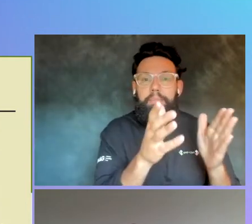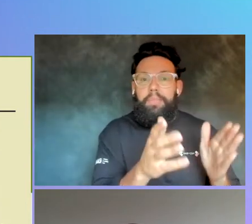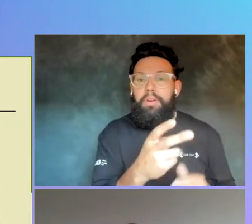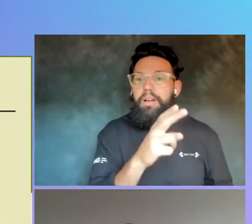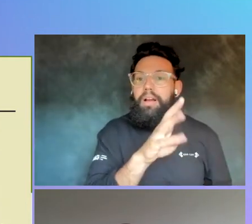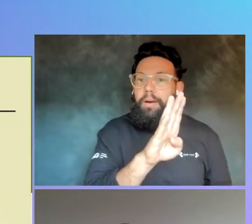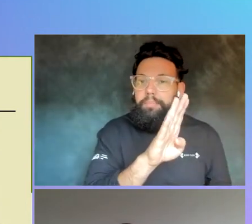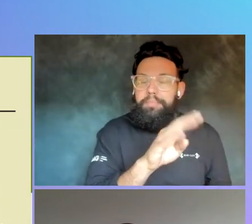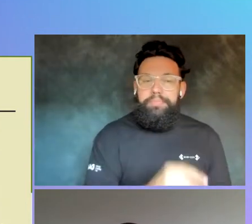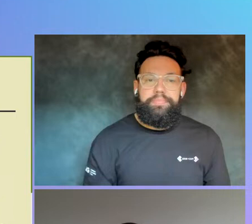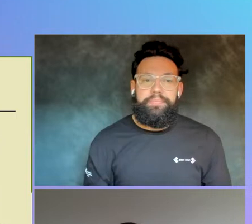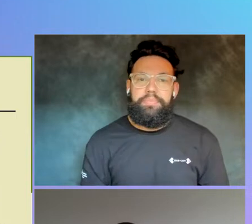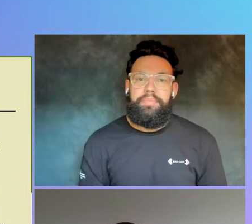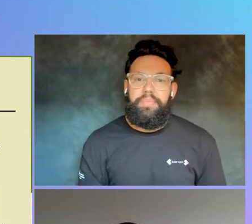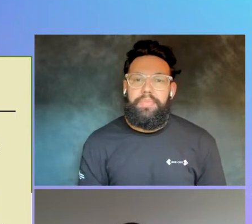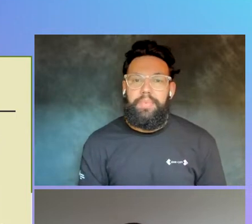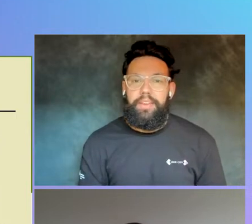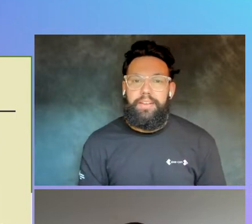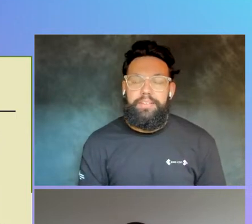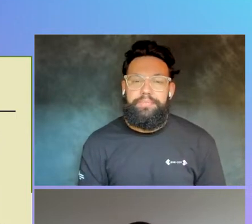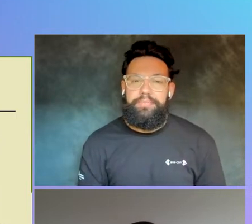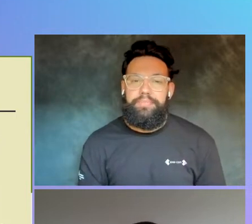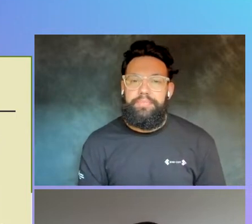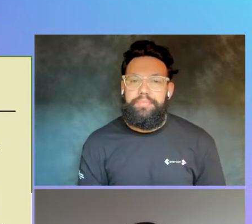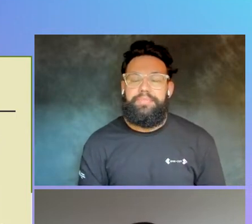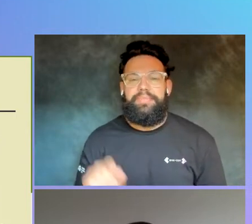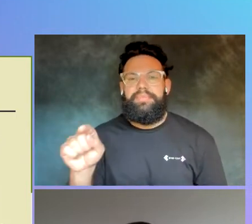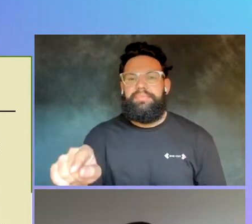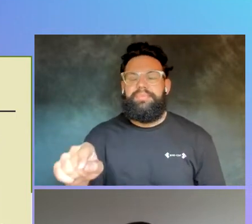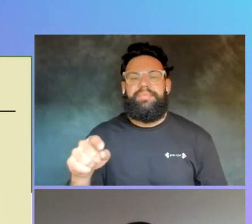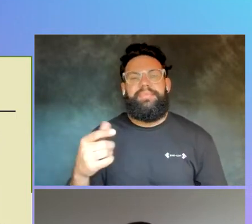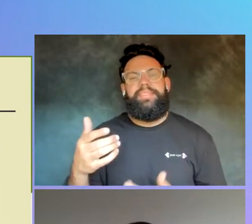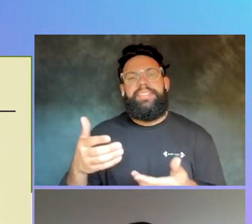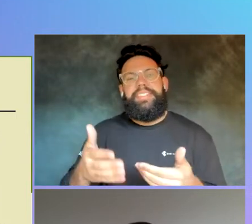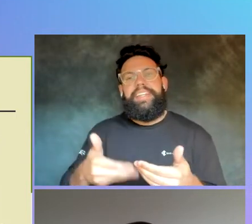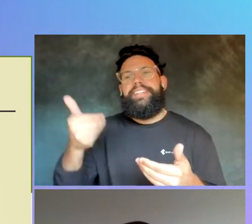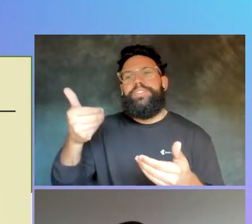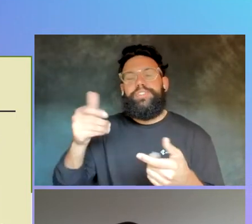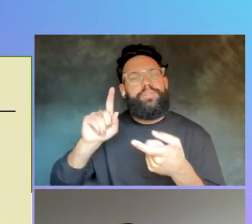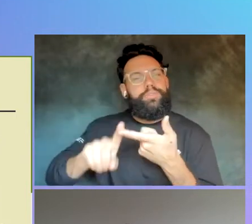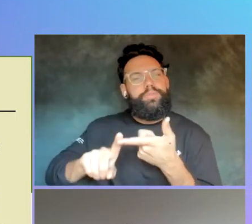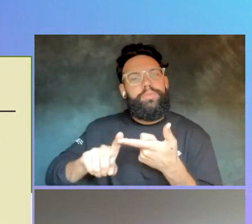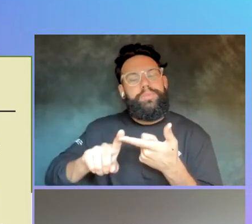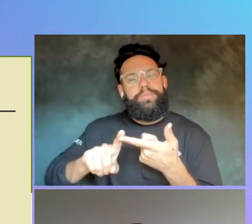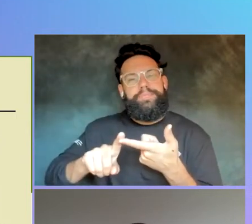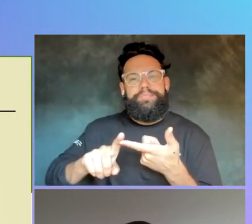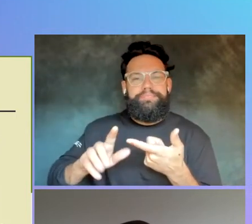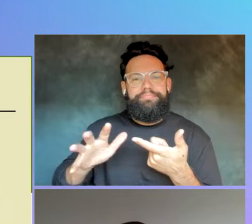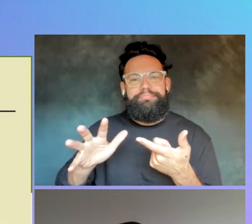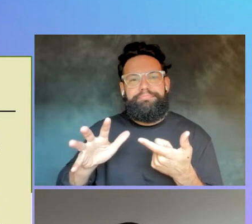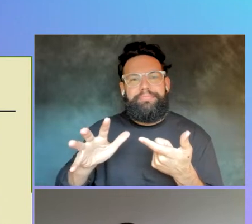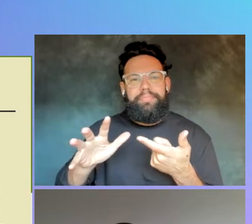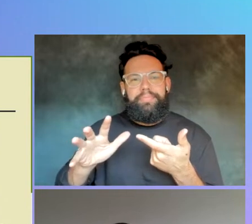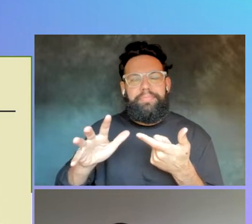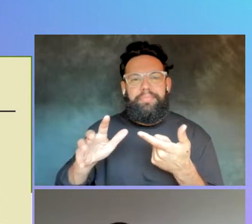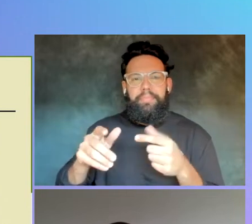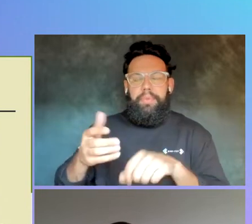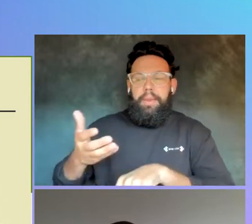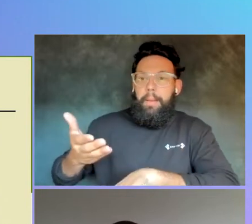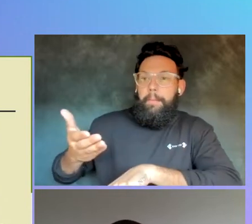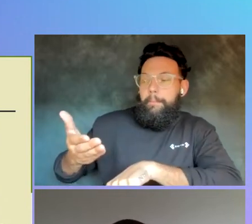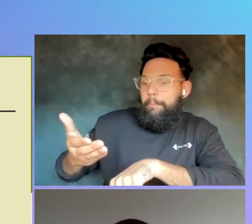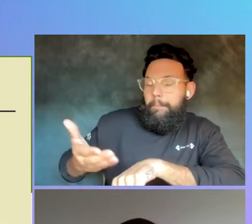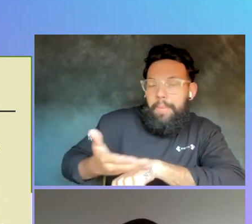more maintainable in the long run, in the sense that it doesn't require per test